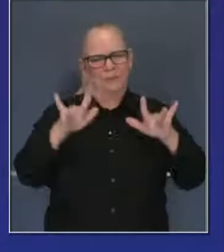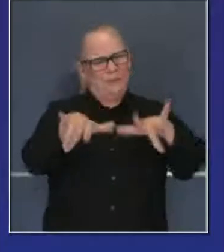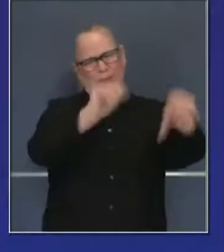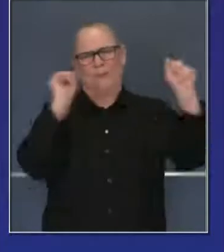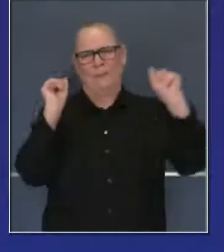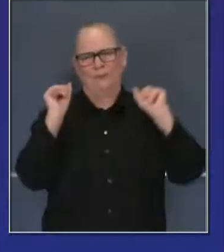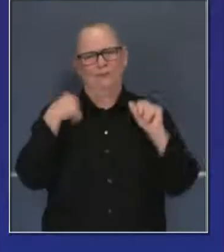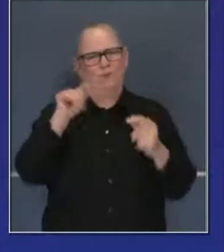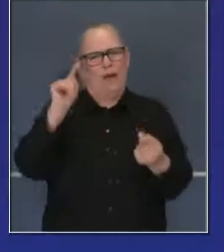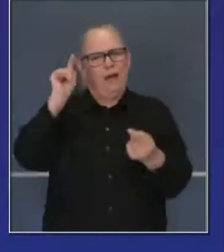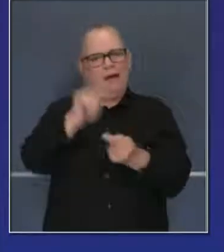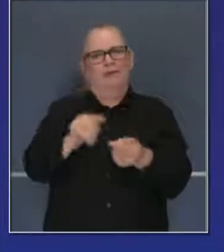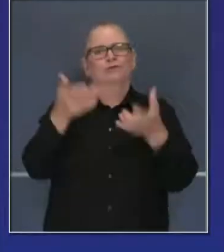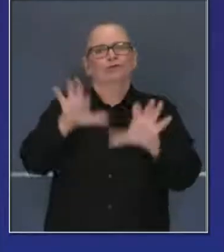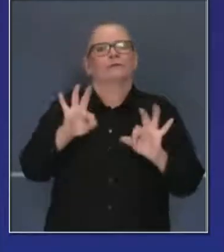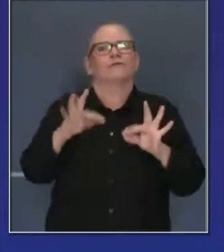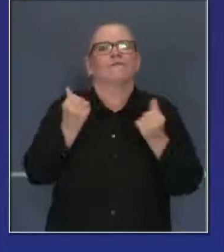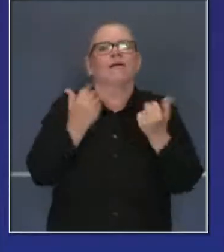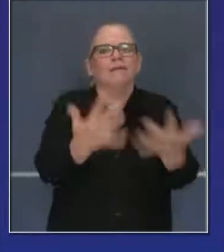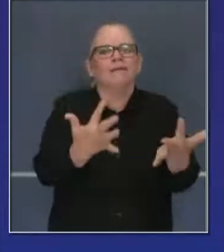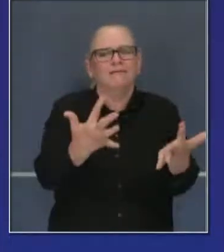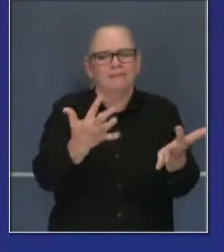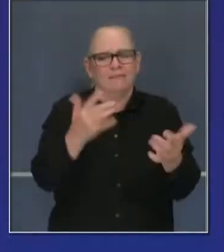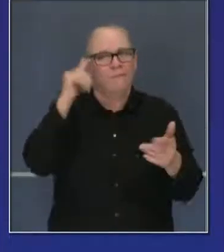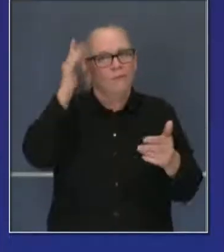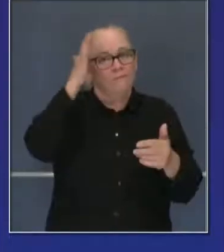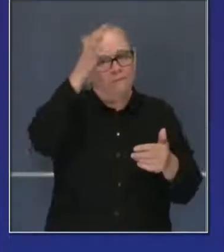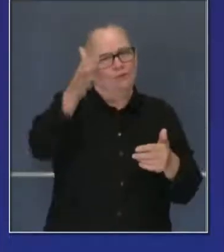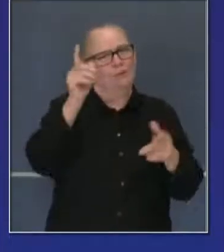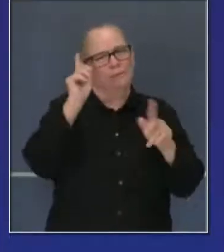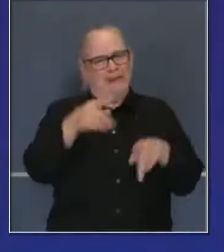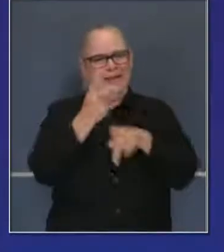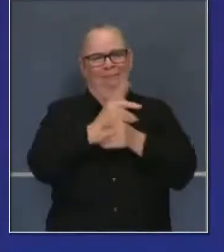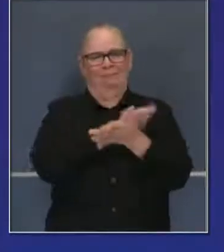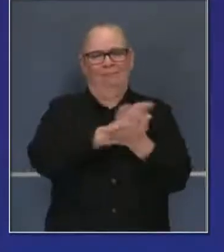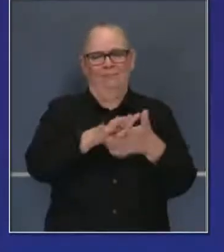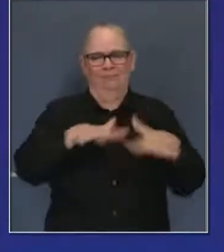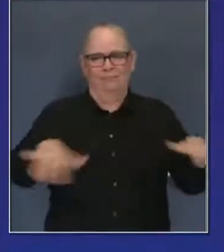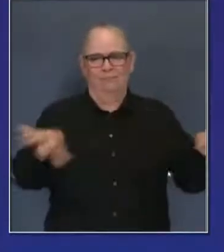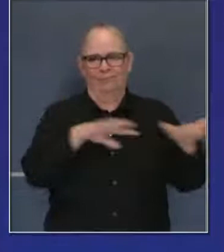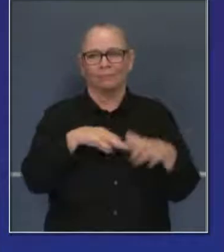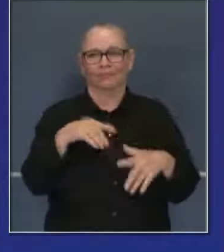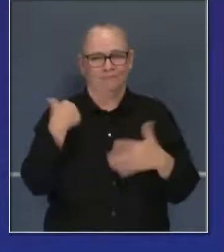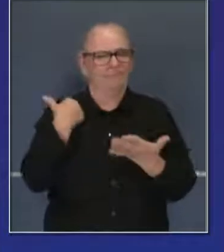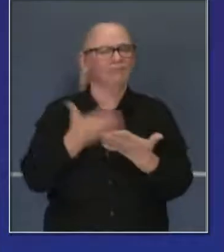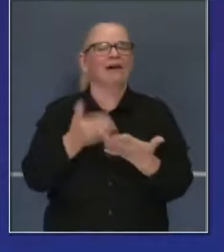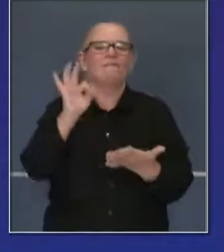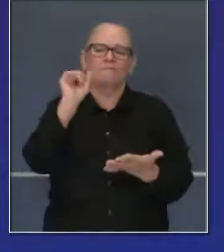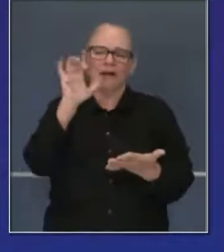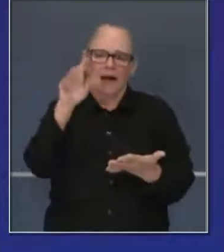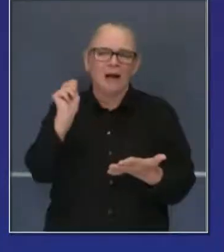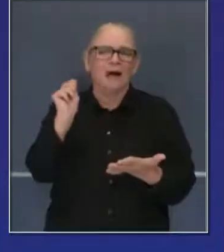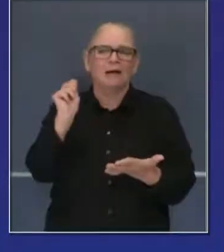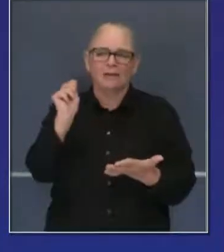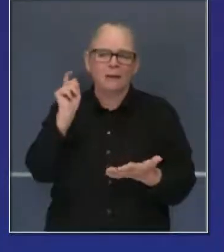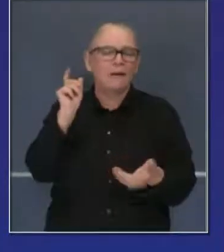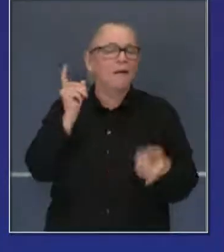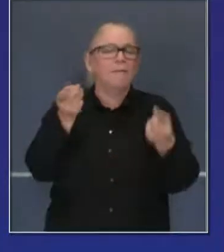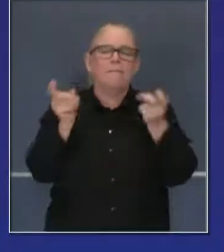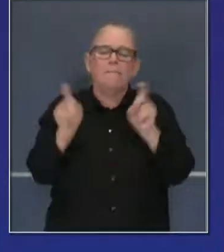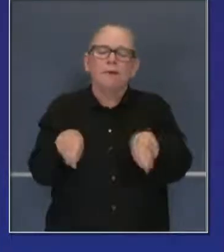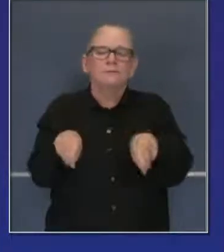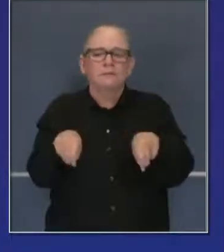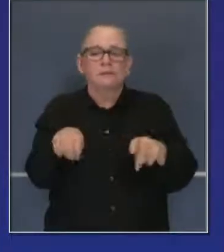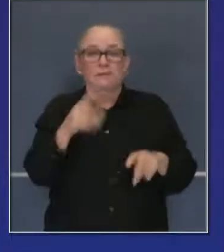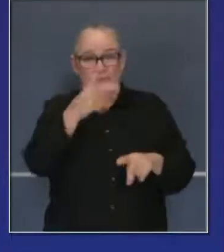fuel loads in our dense forests. But the fundamental fact cannot be denied, represented in this chart,